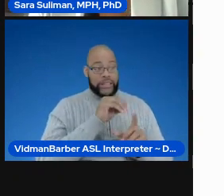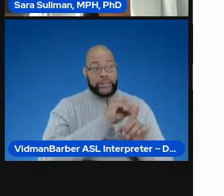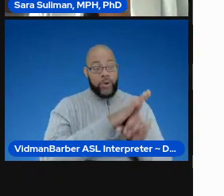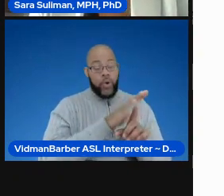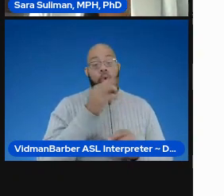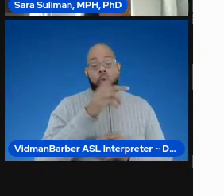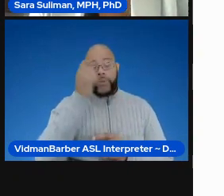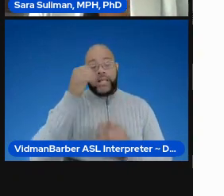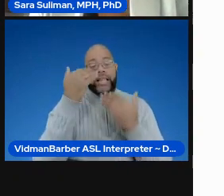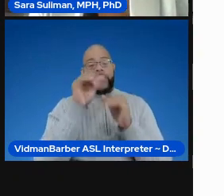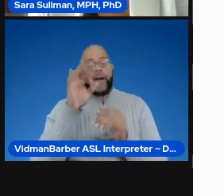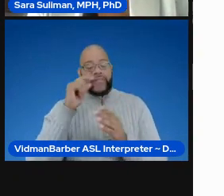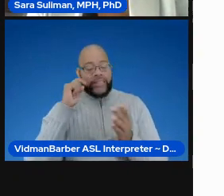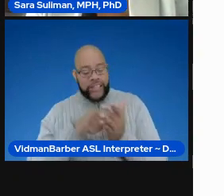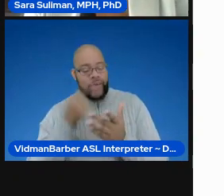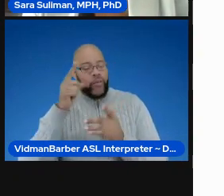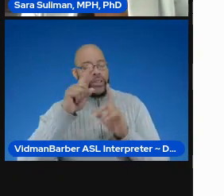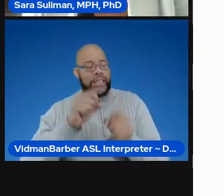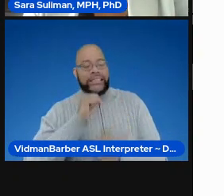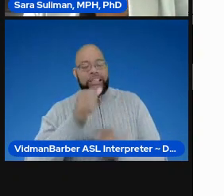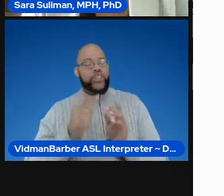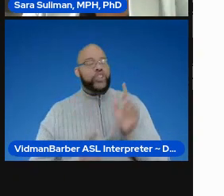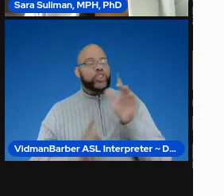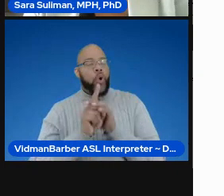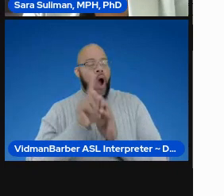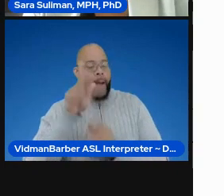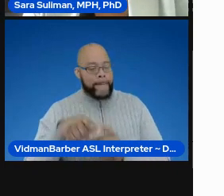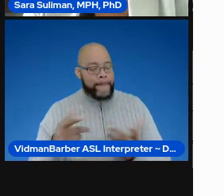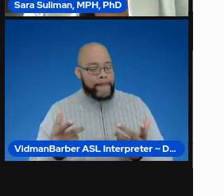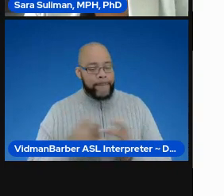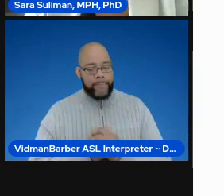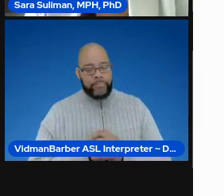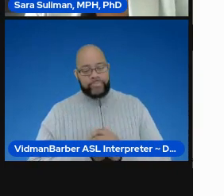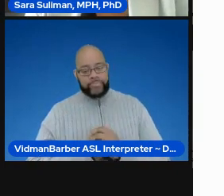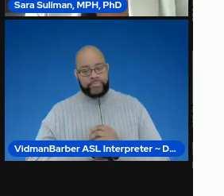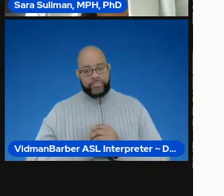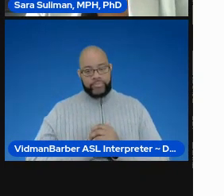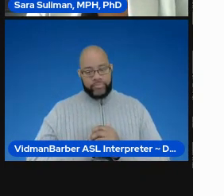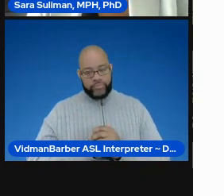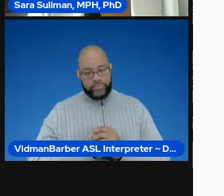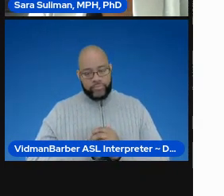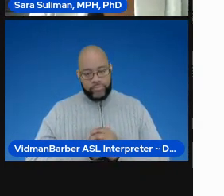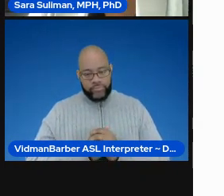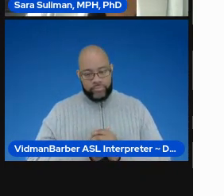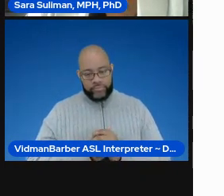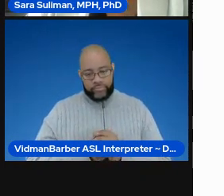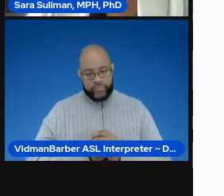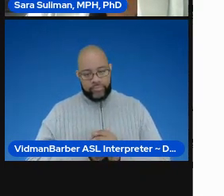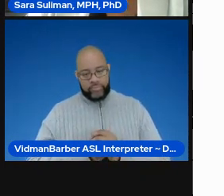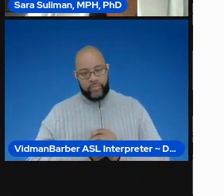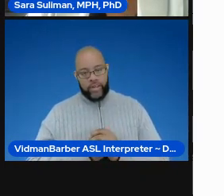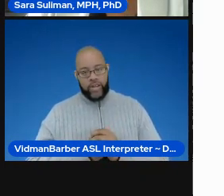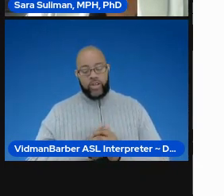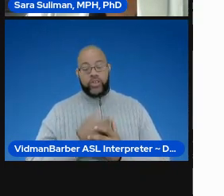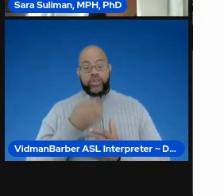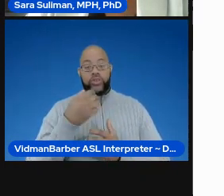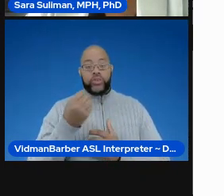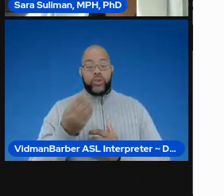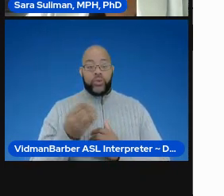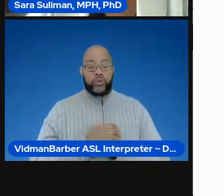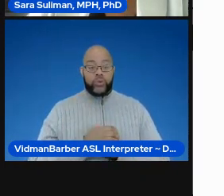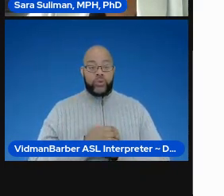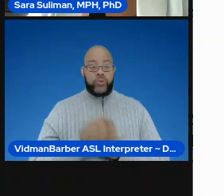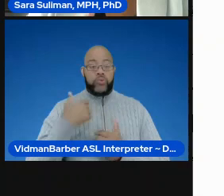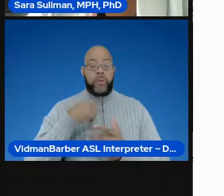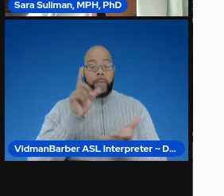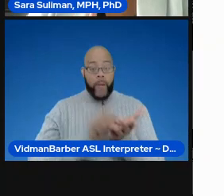because the limit of detection for the test did not allow you to detect antibodies in that sample. So we